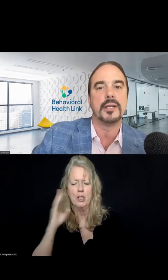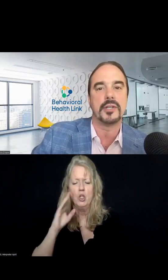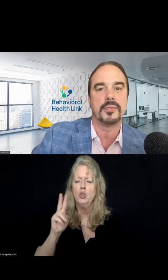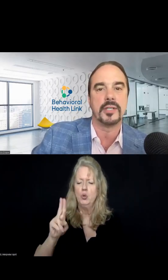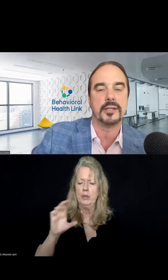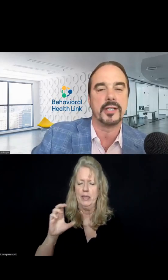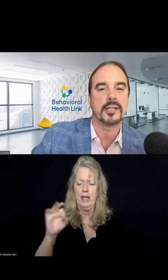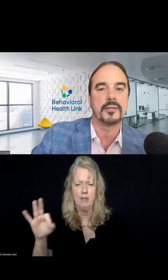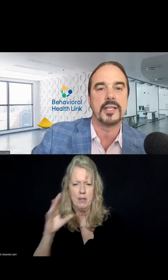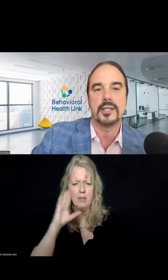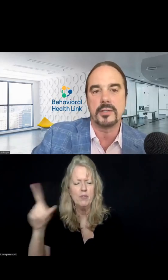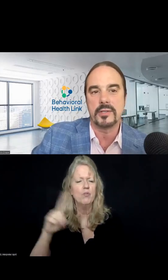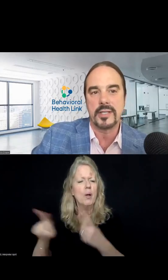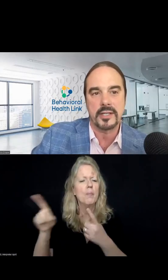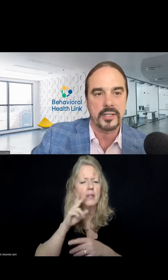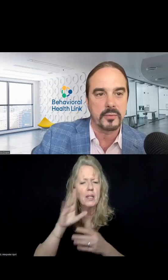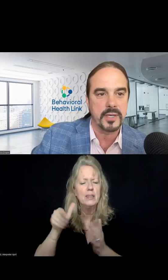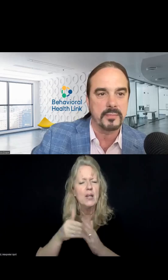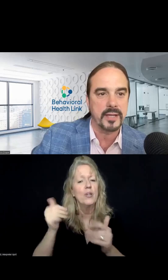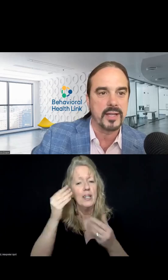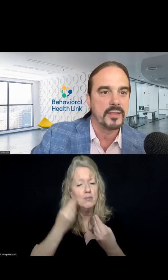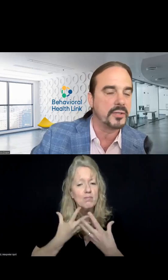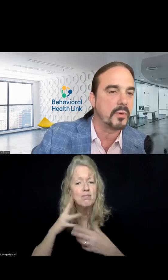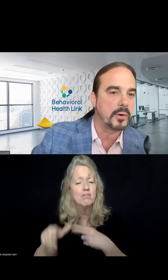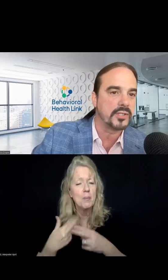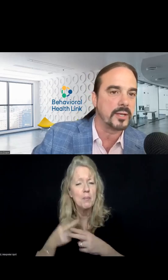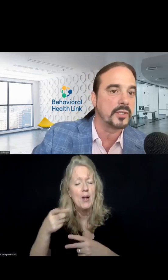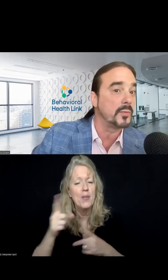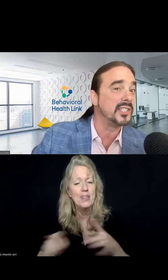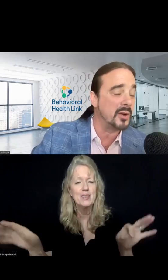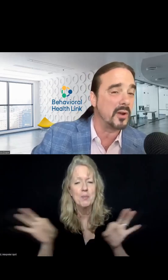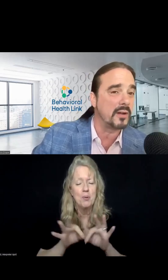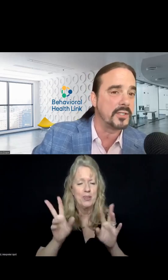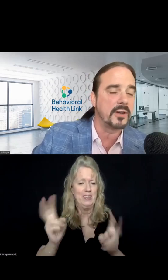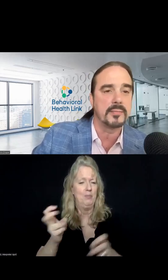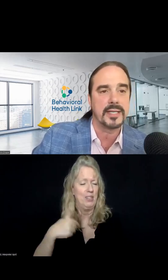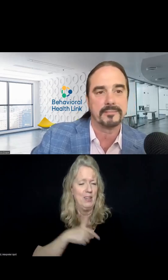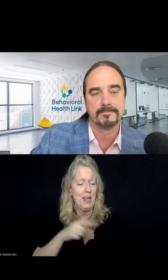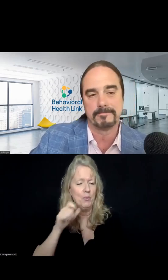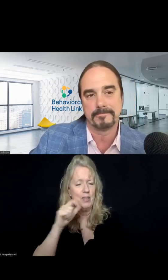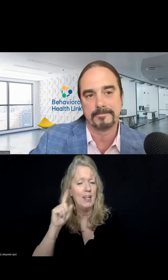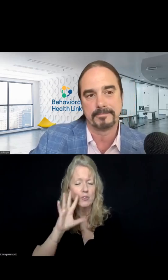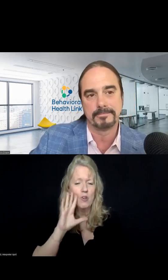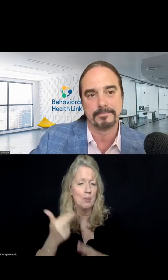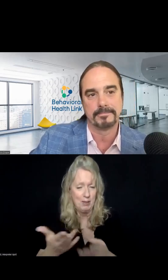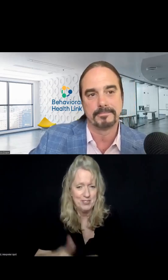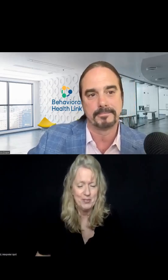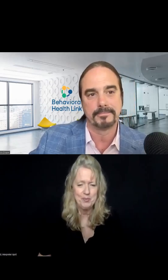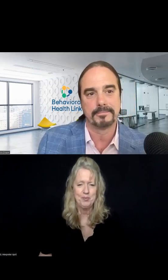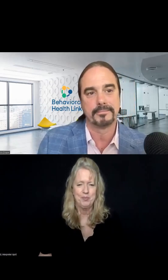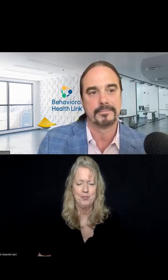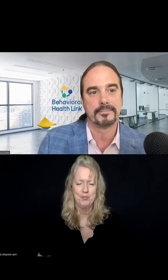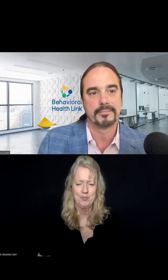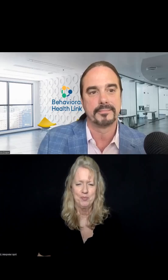Smoking Leadership Center. Dr. V, can you tell us a little bit about this important subject that we don't often talk about?